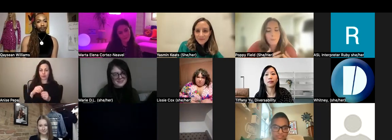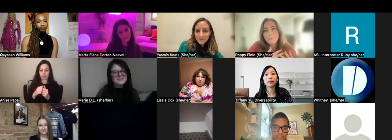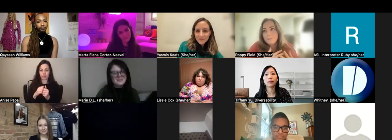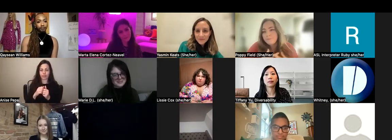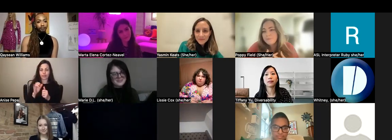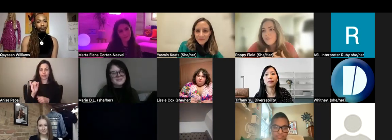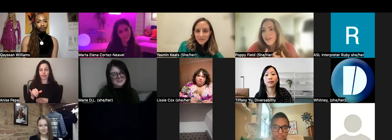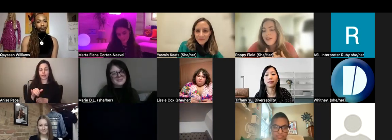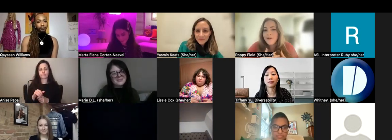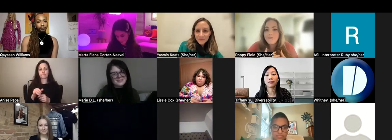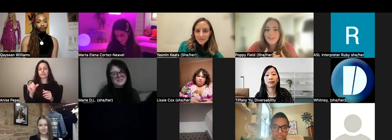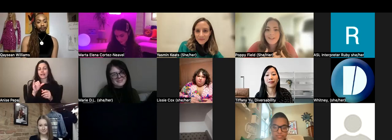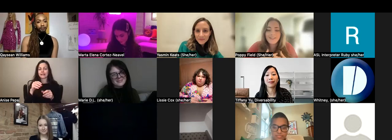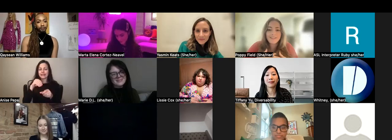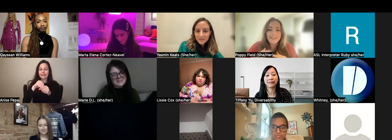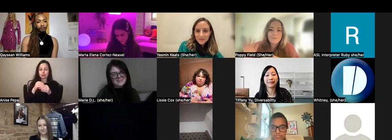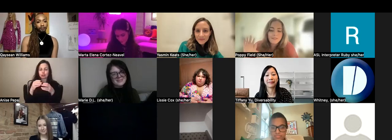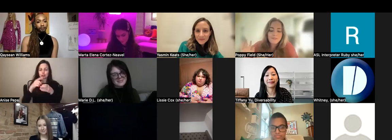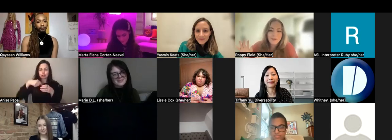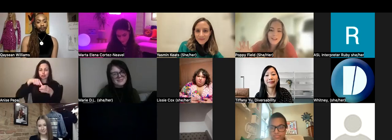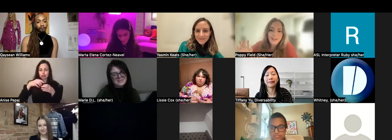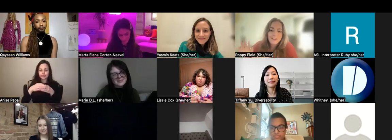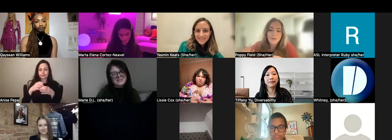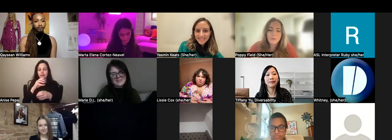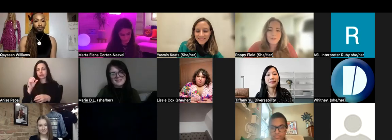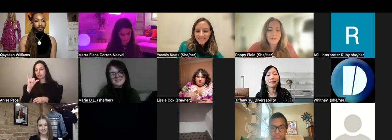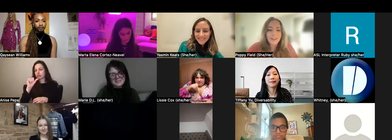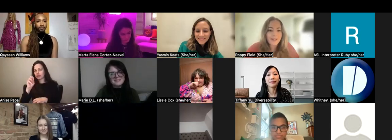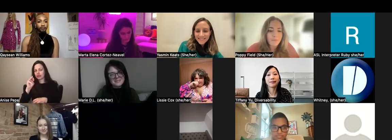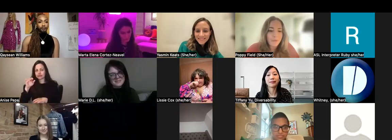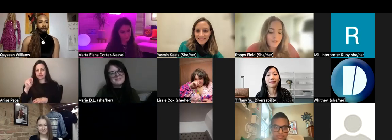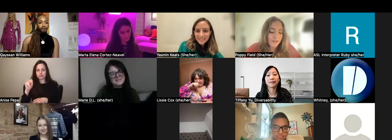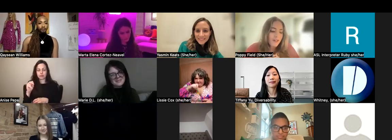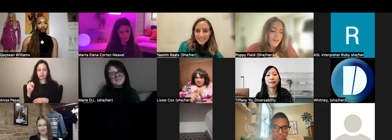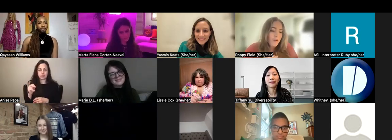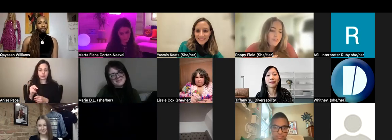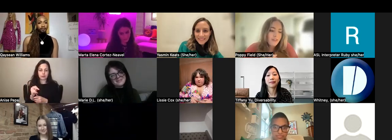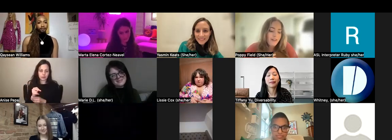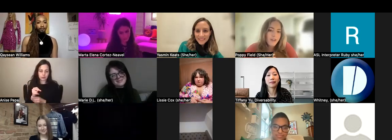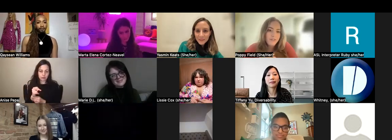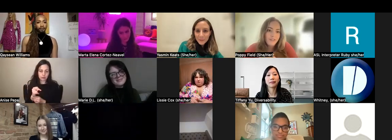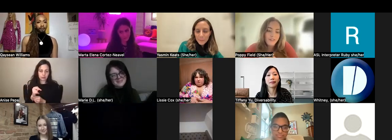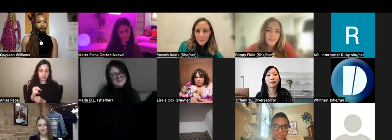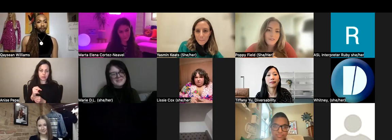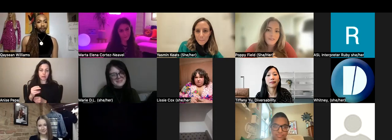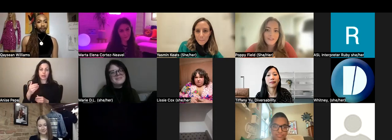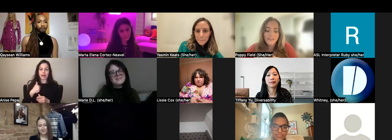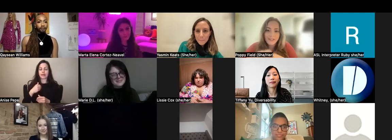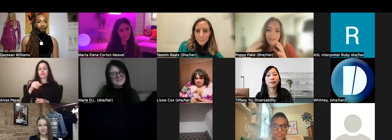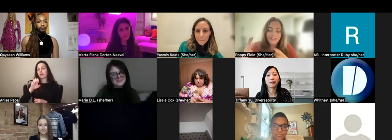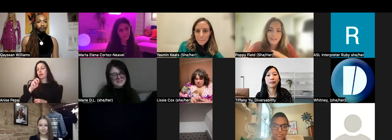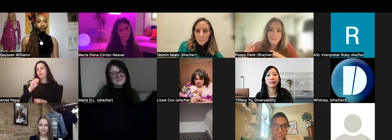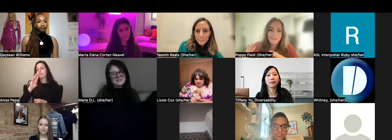circle. And hopefully, as Yasmin might want to add, we're also building a more of a OSL ambassador,